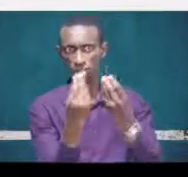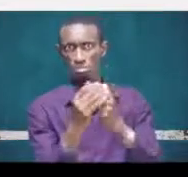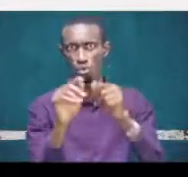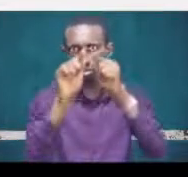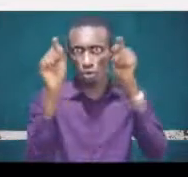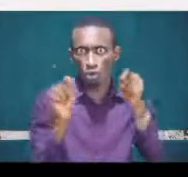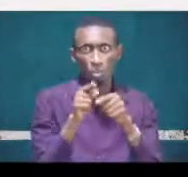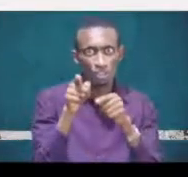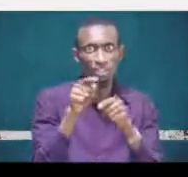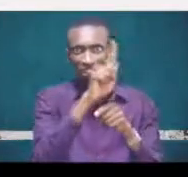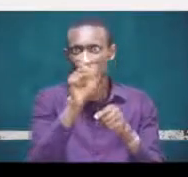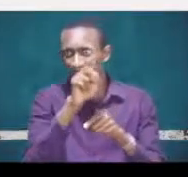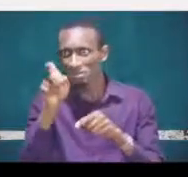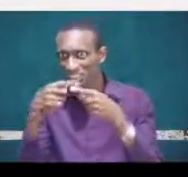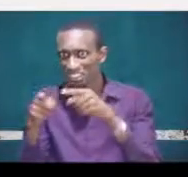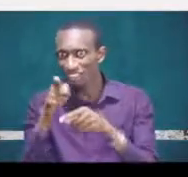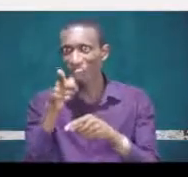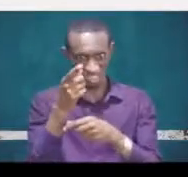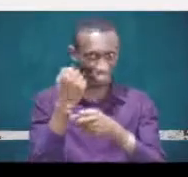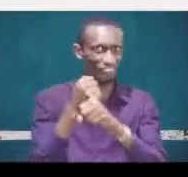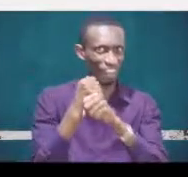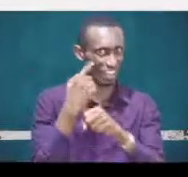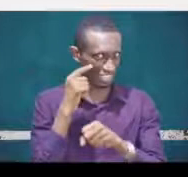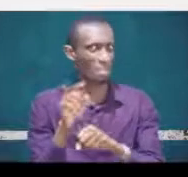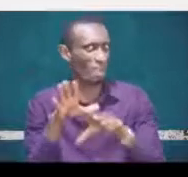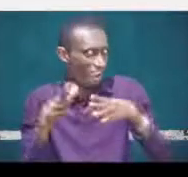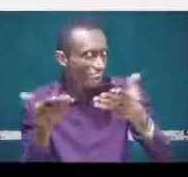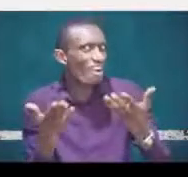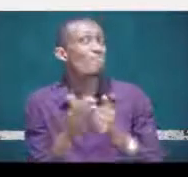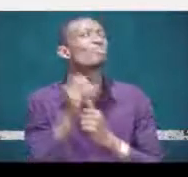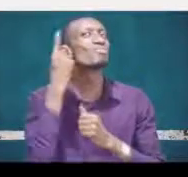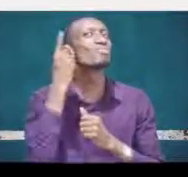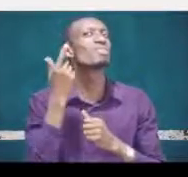to do to test your level of understanding.